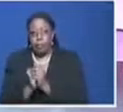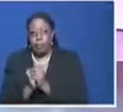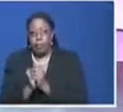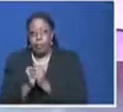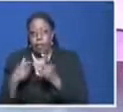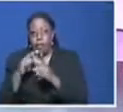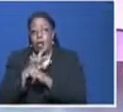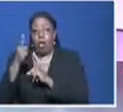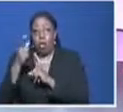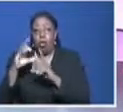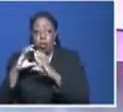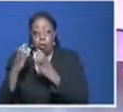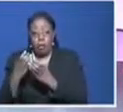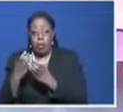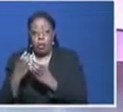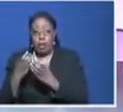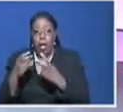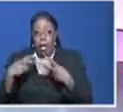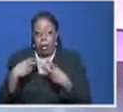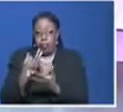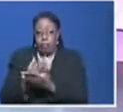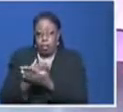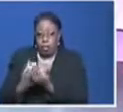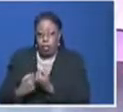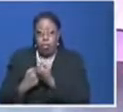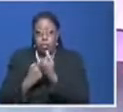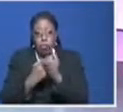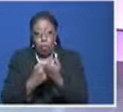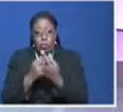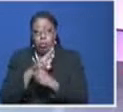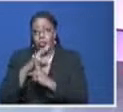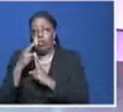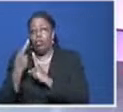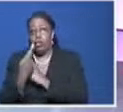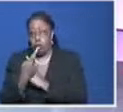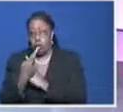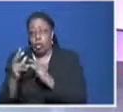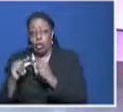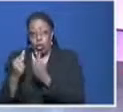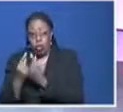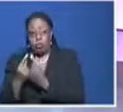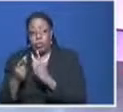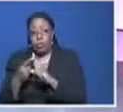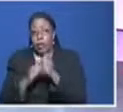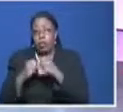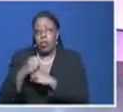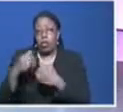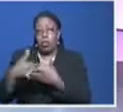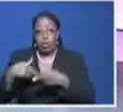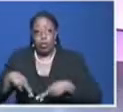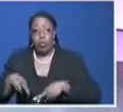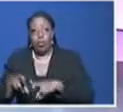local company secures a huge financial backing from a regional-based entity to construct and improve new roads